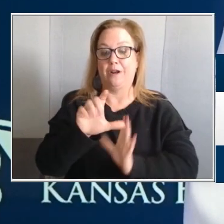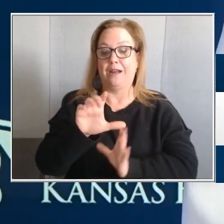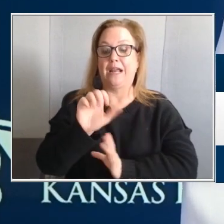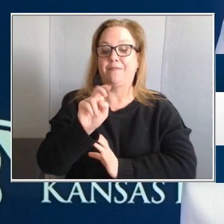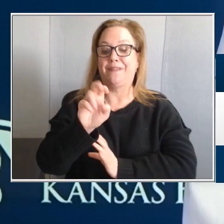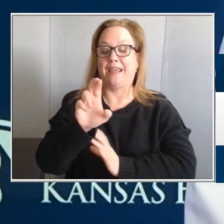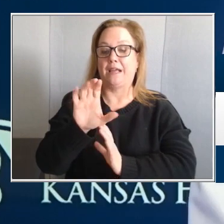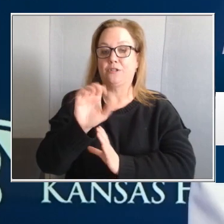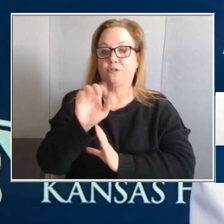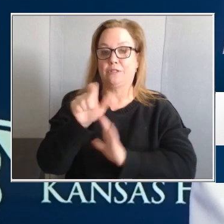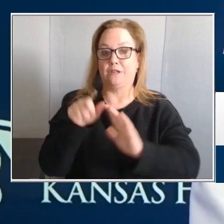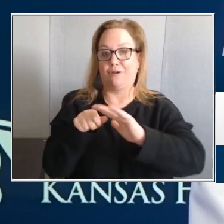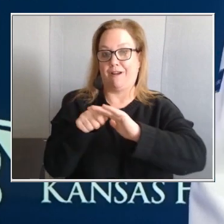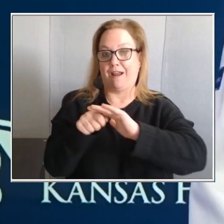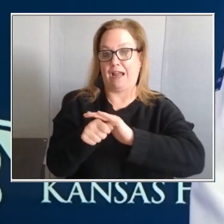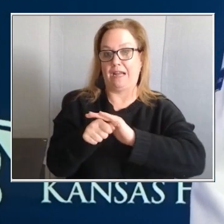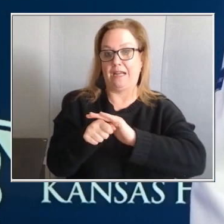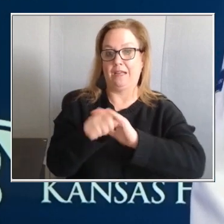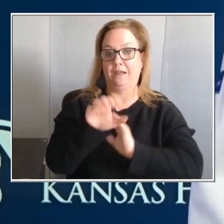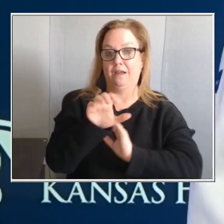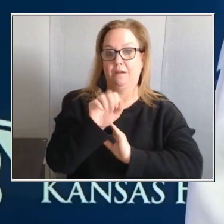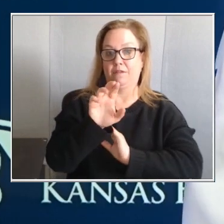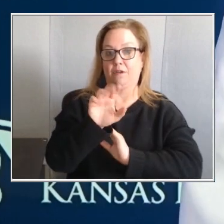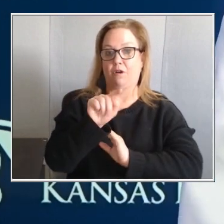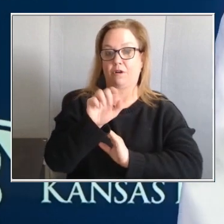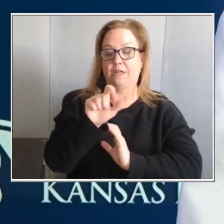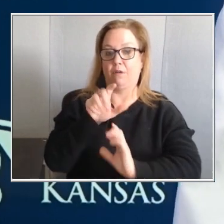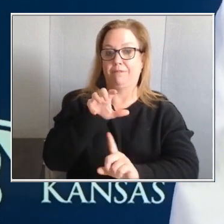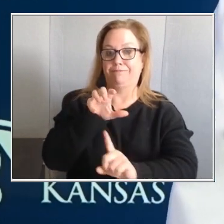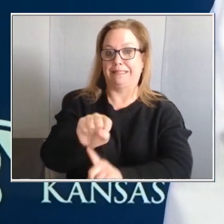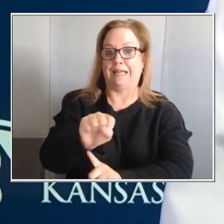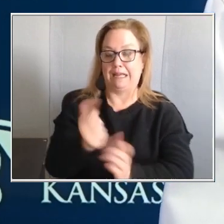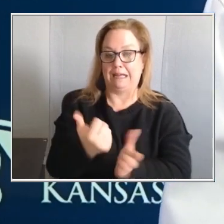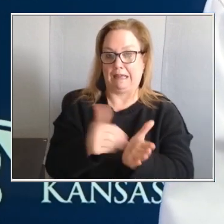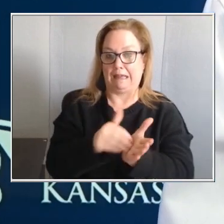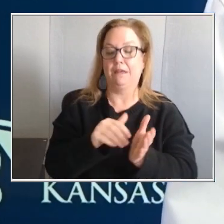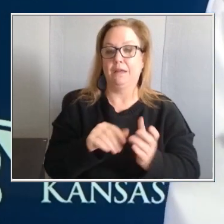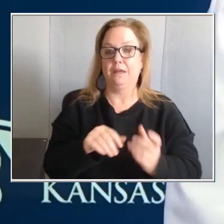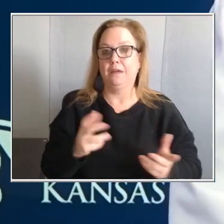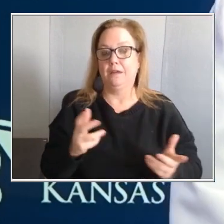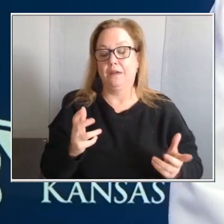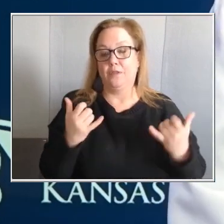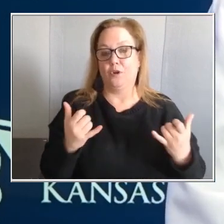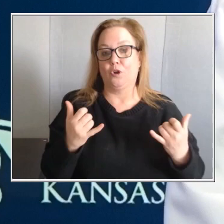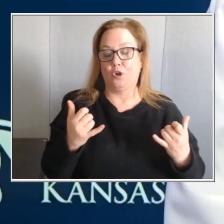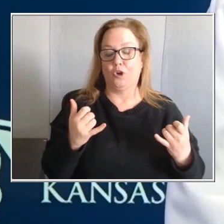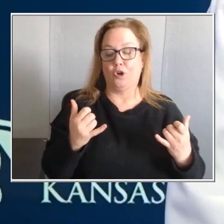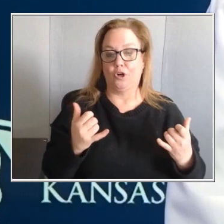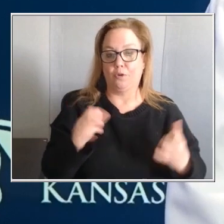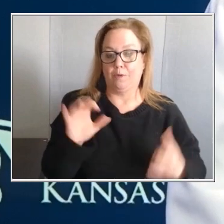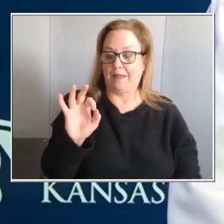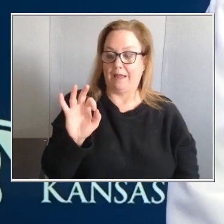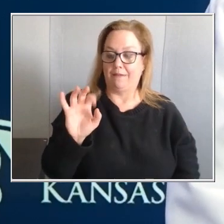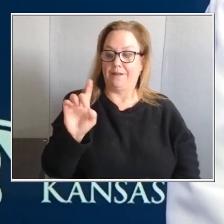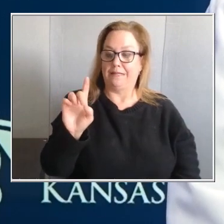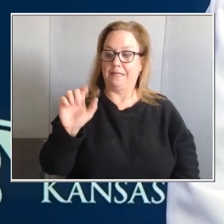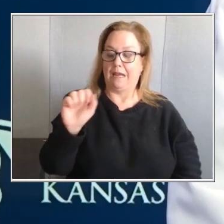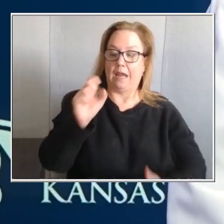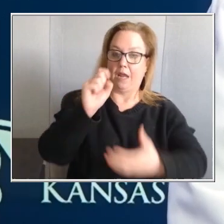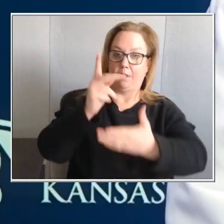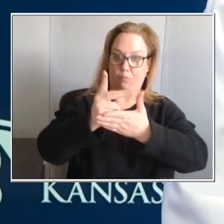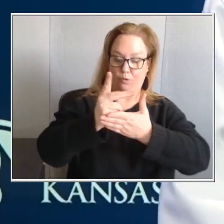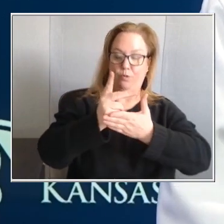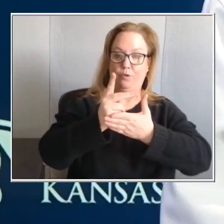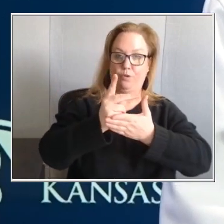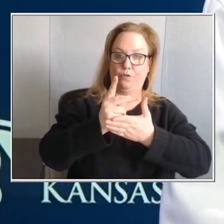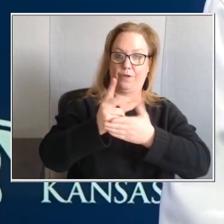show themselves, the CAR T will go after it again. The current state with the FDA-approved constructs, and there are